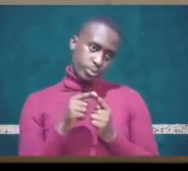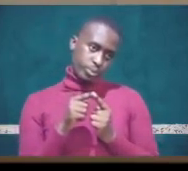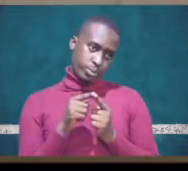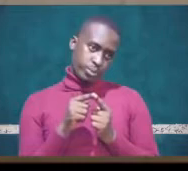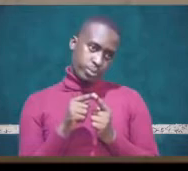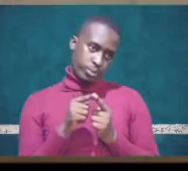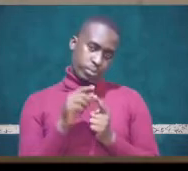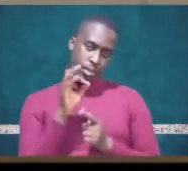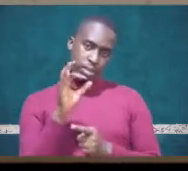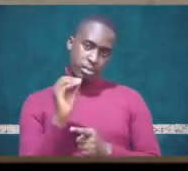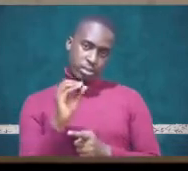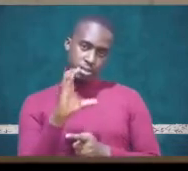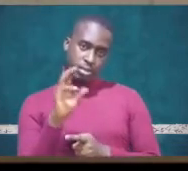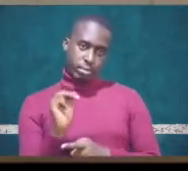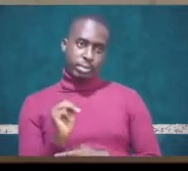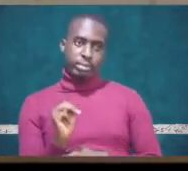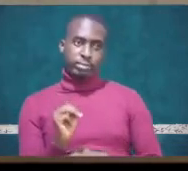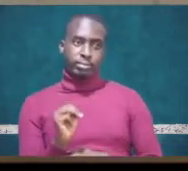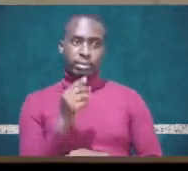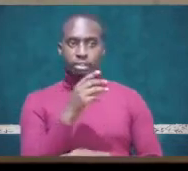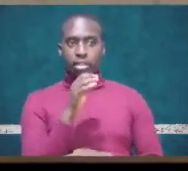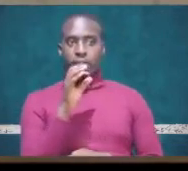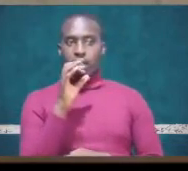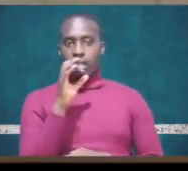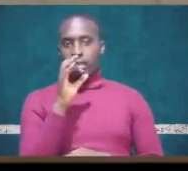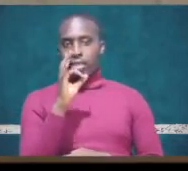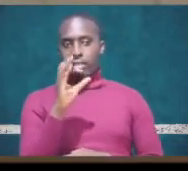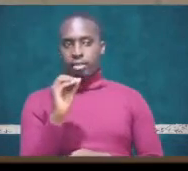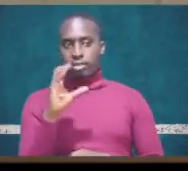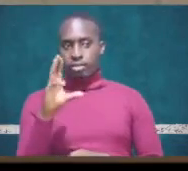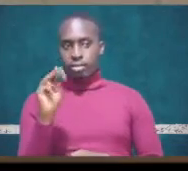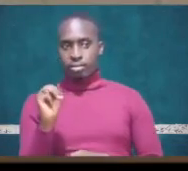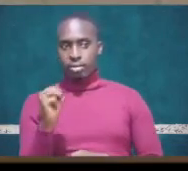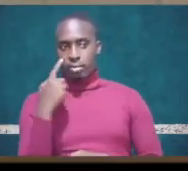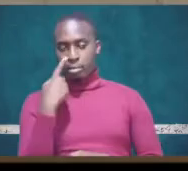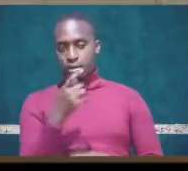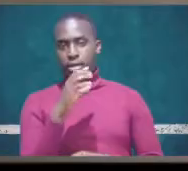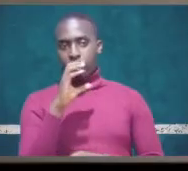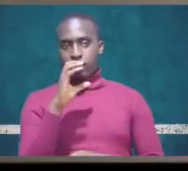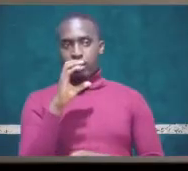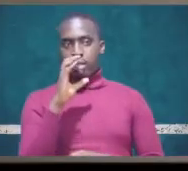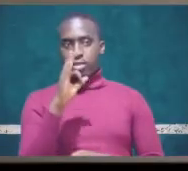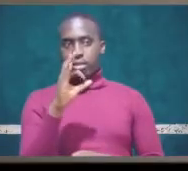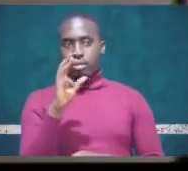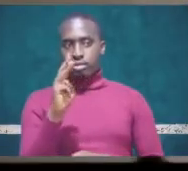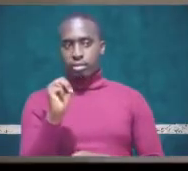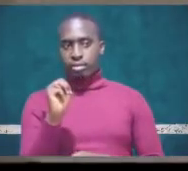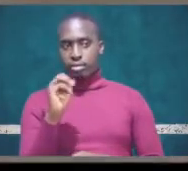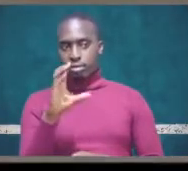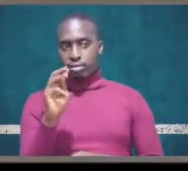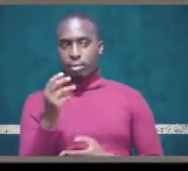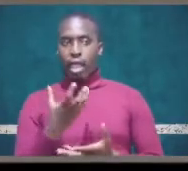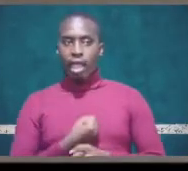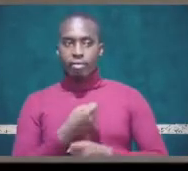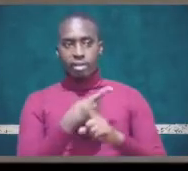30 centimeters. This is 30 centimeters here. Do you see here it is 30 centimeters? Then I have